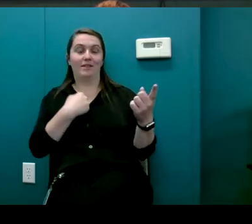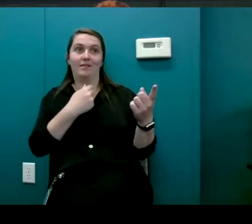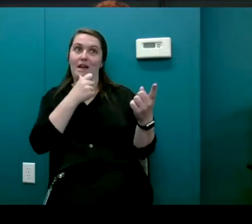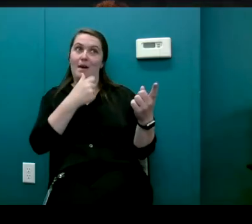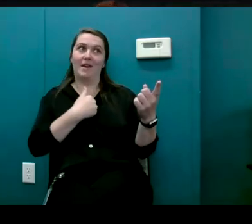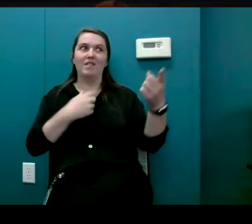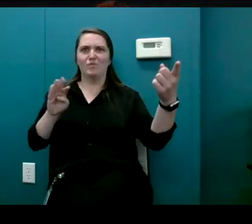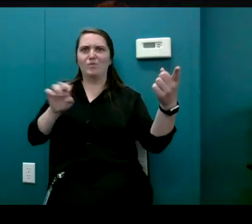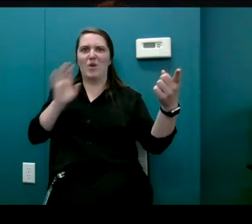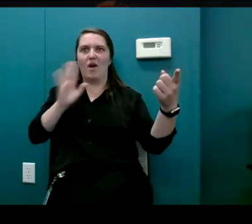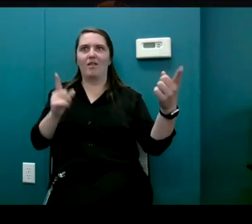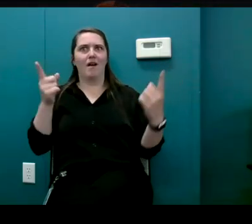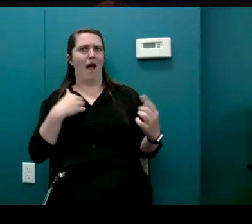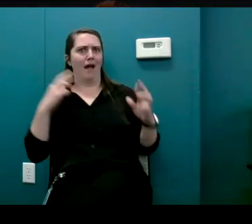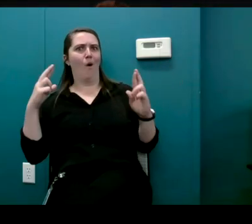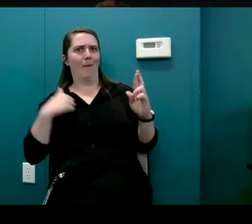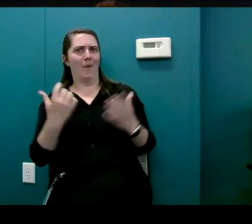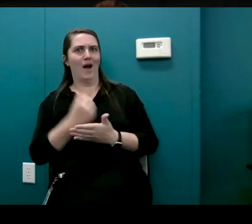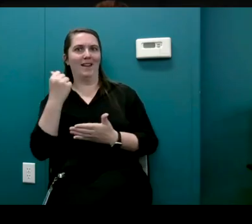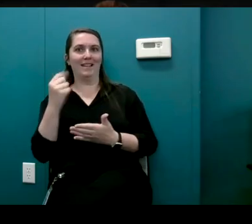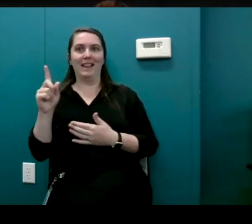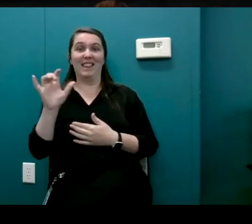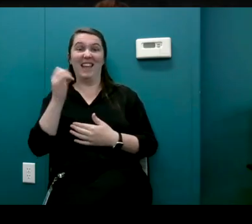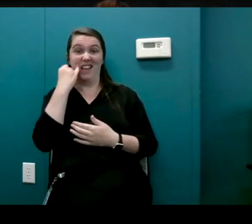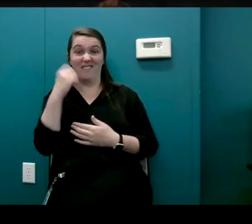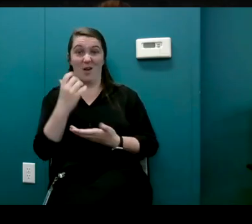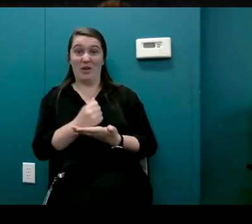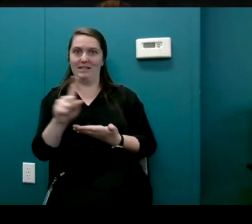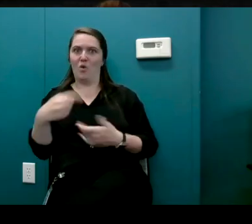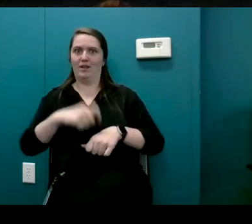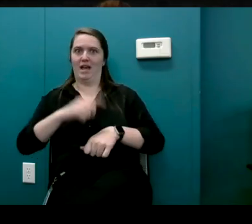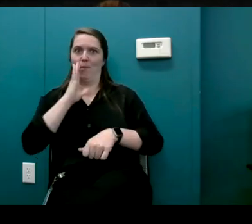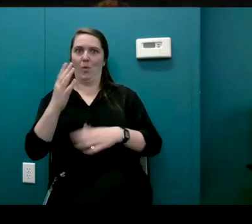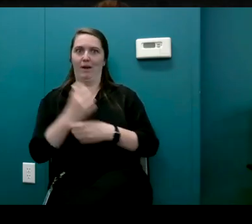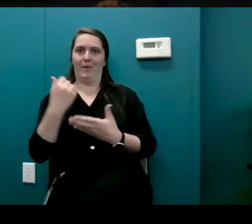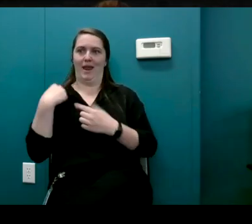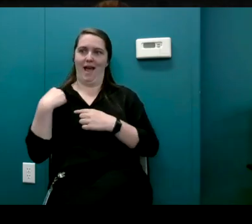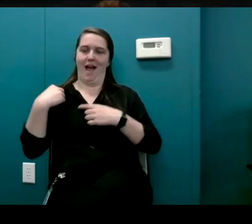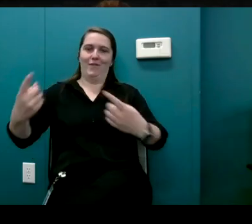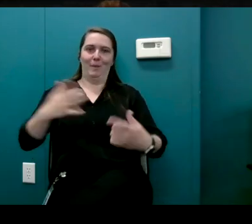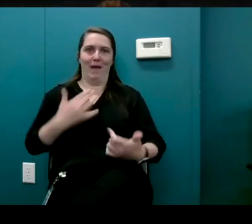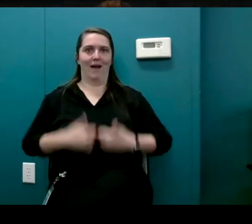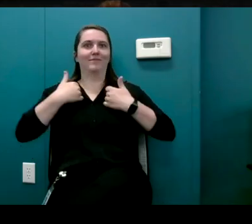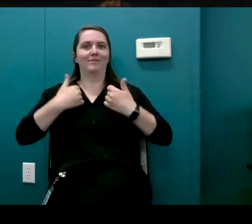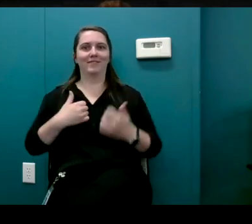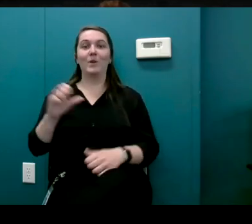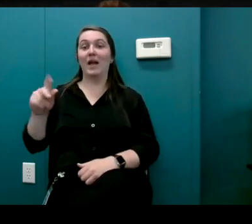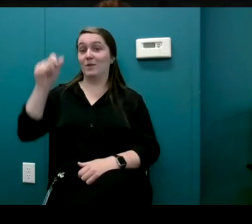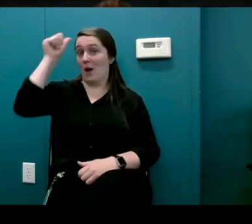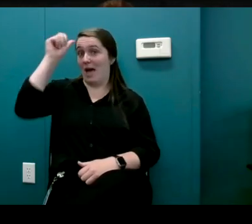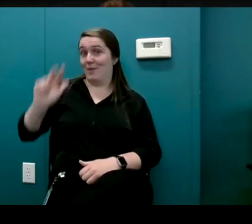it's Bree. Oh, I hope so. This is like the only time in my life. Okay, so Adam is